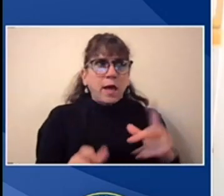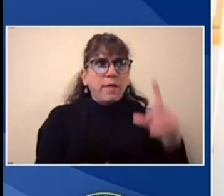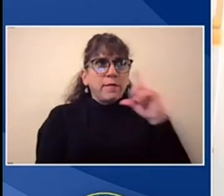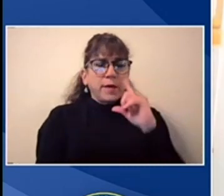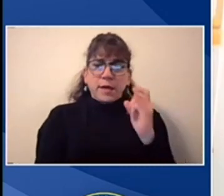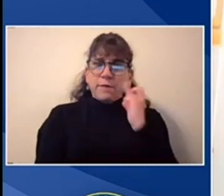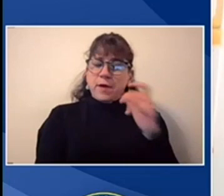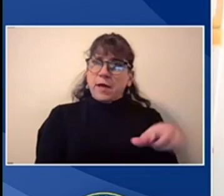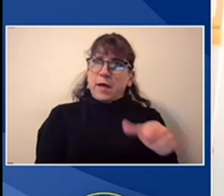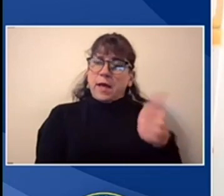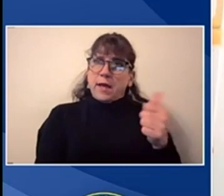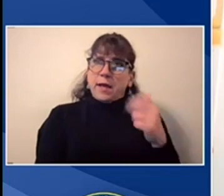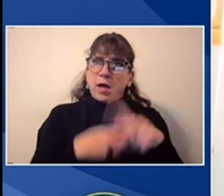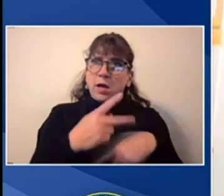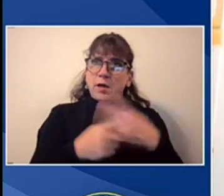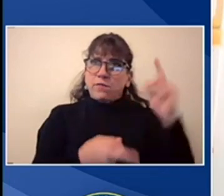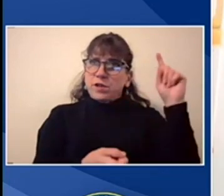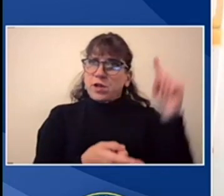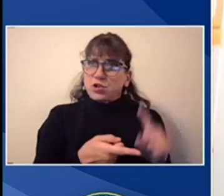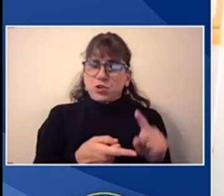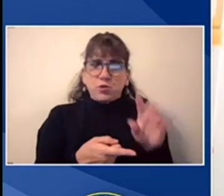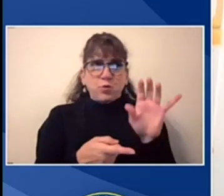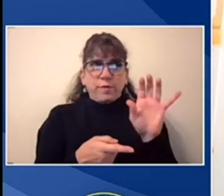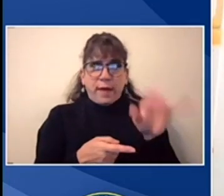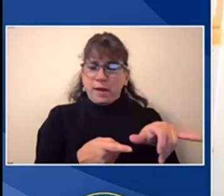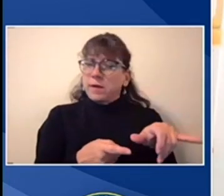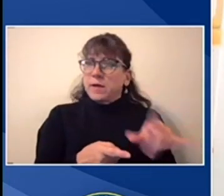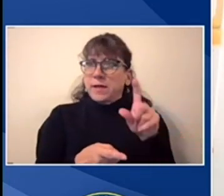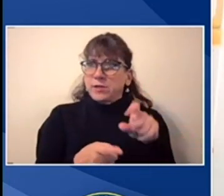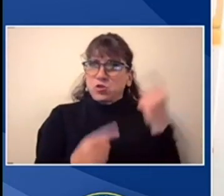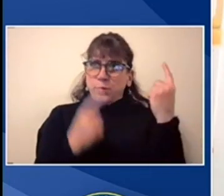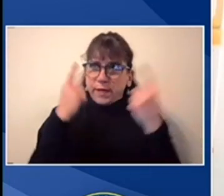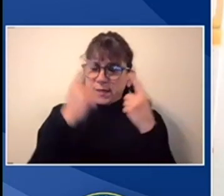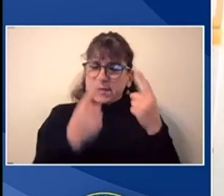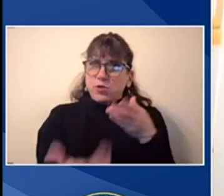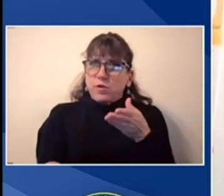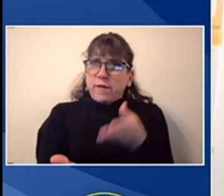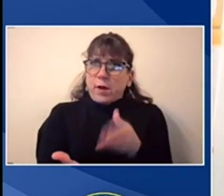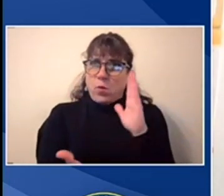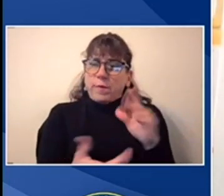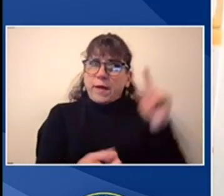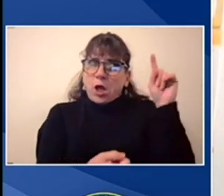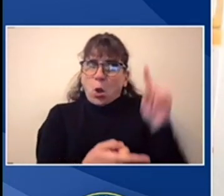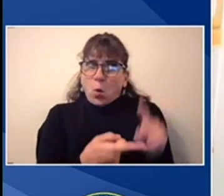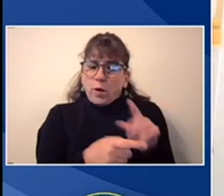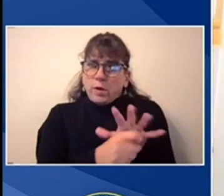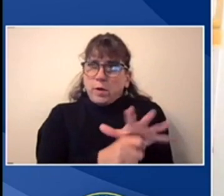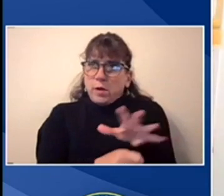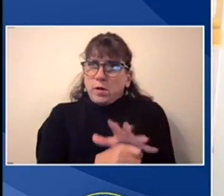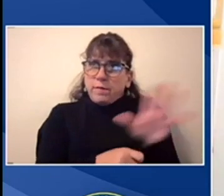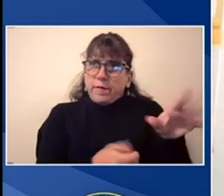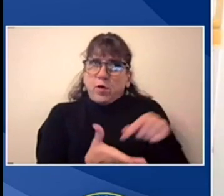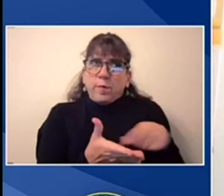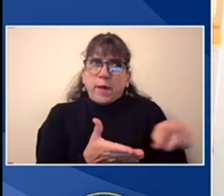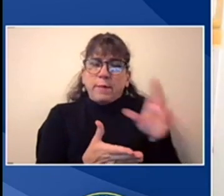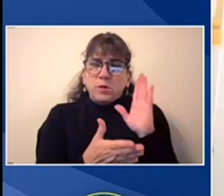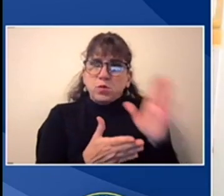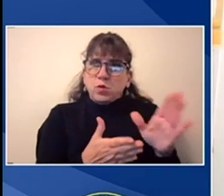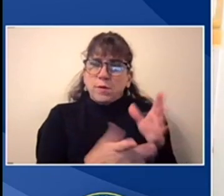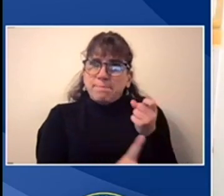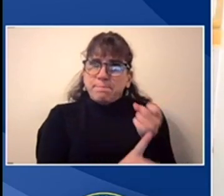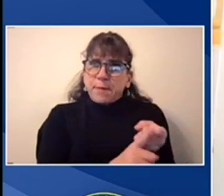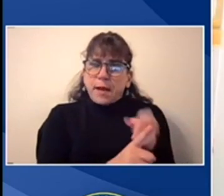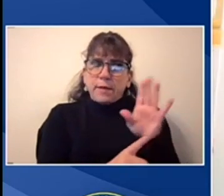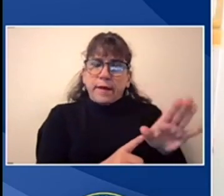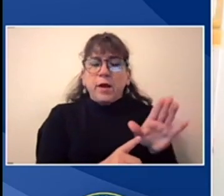any sort of reduction to that capacity, it just needs to be considered that it's going to be lowered enough that their payments are going to make an impact on